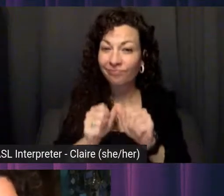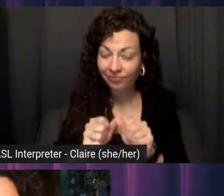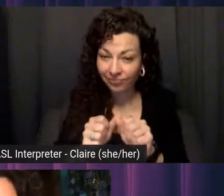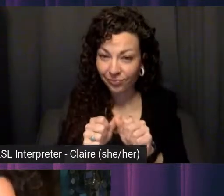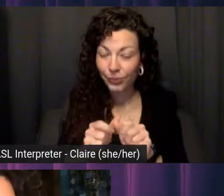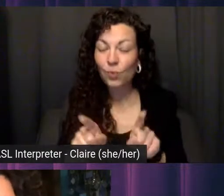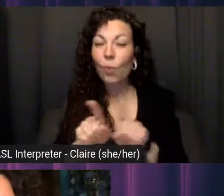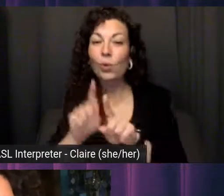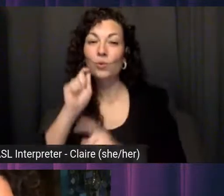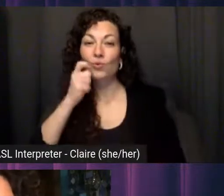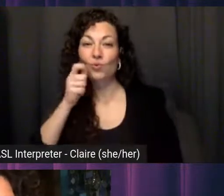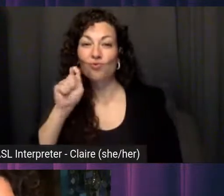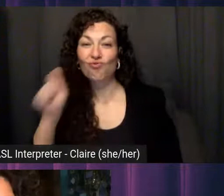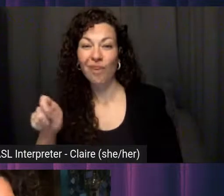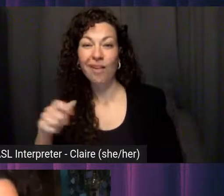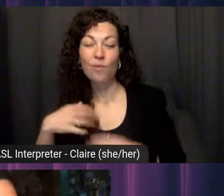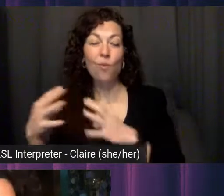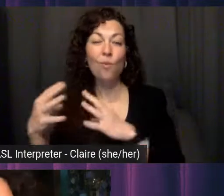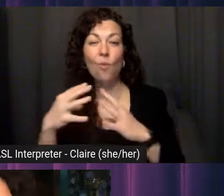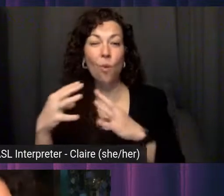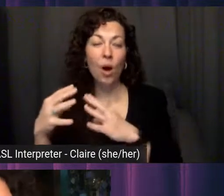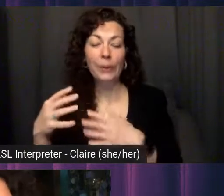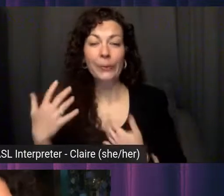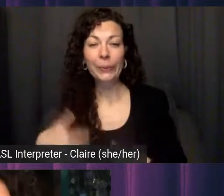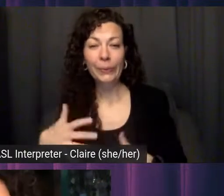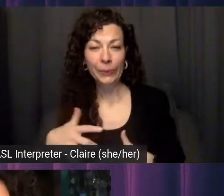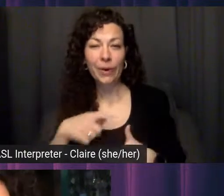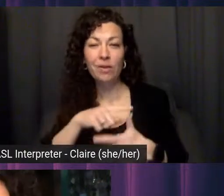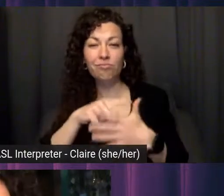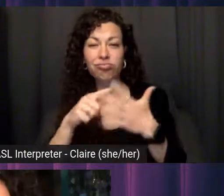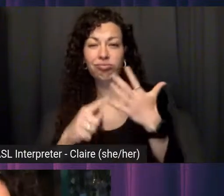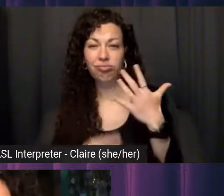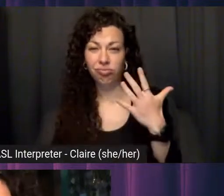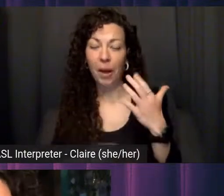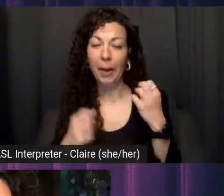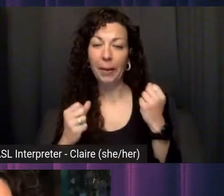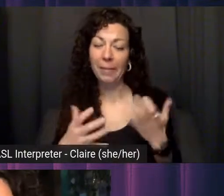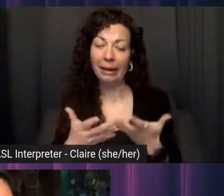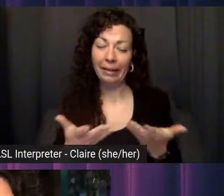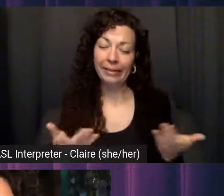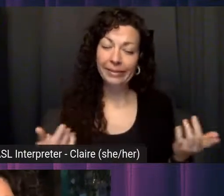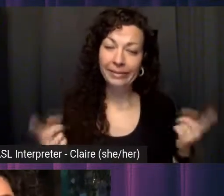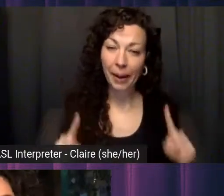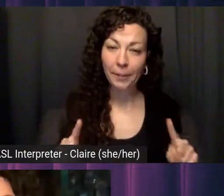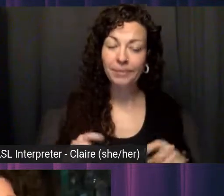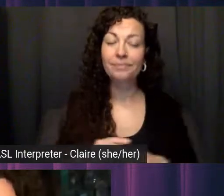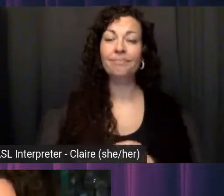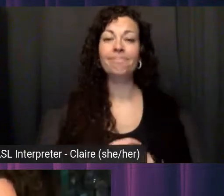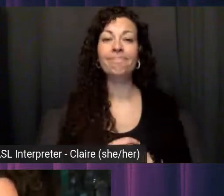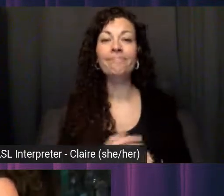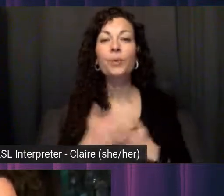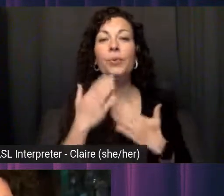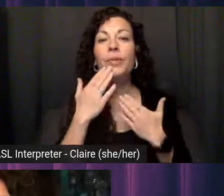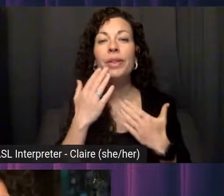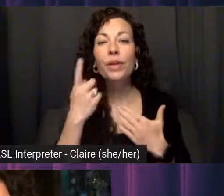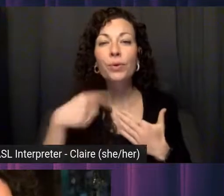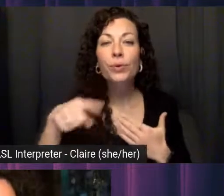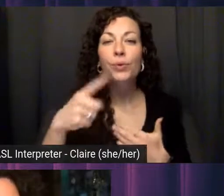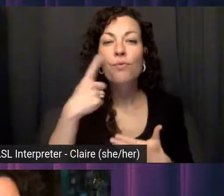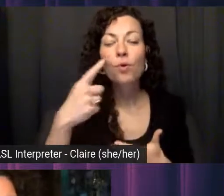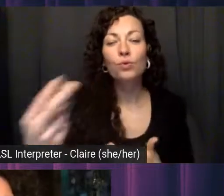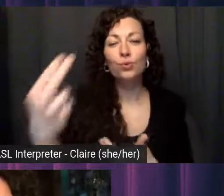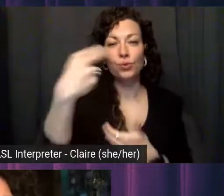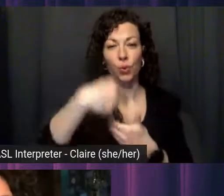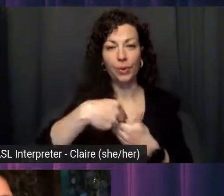everyone who's tuned in tonight for joining us, especially in the midst of all that's going on. Tonight's conversation is urgent, and it is intended